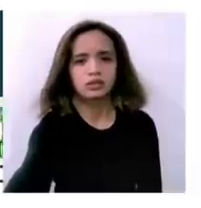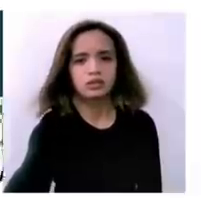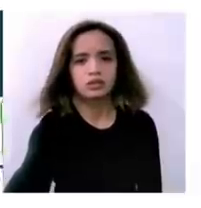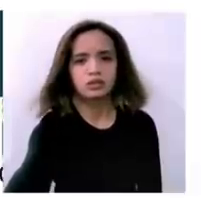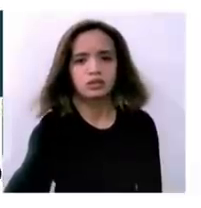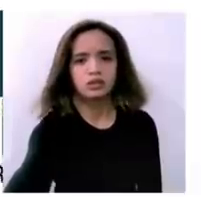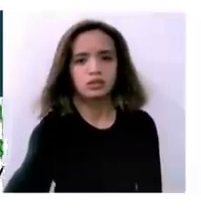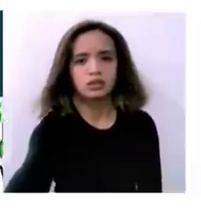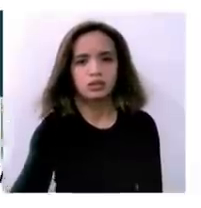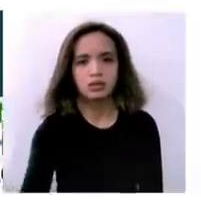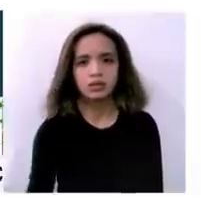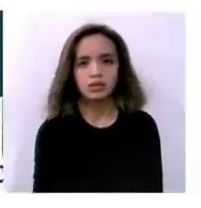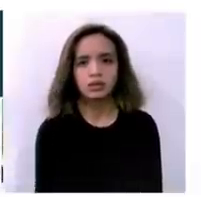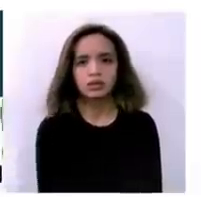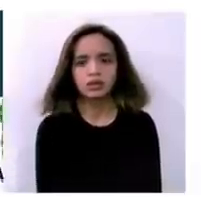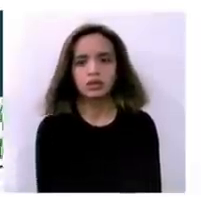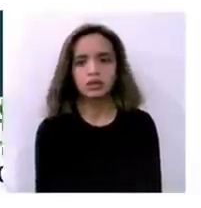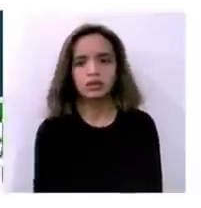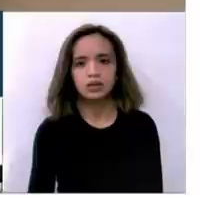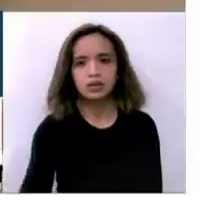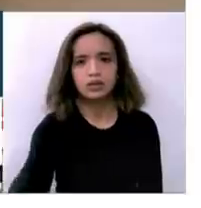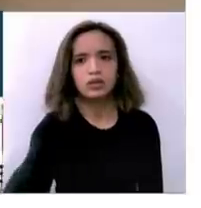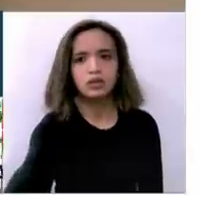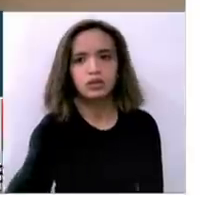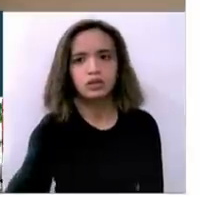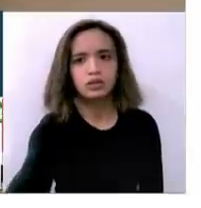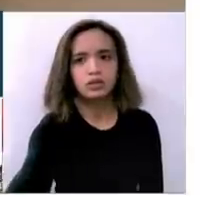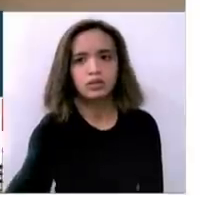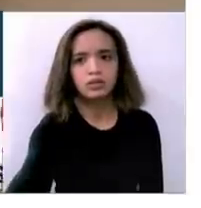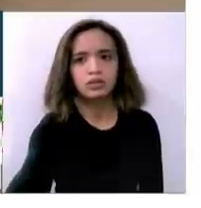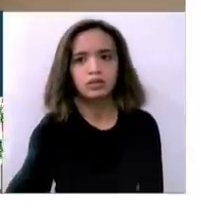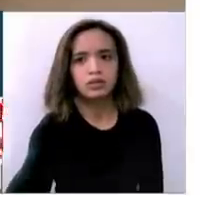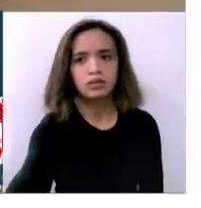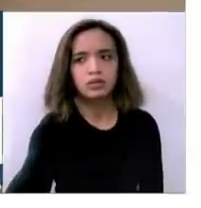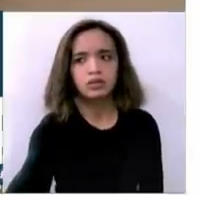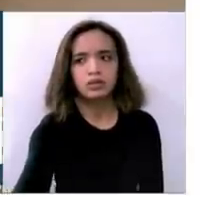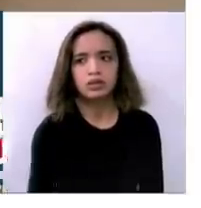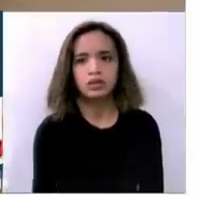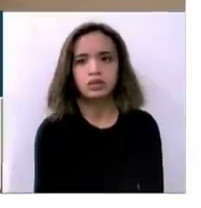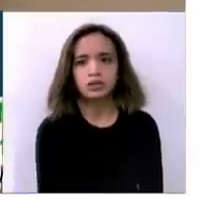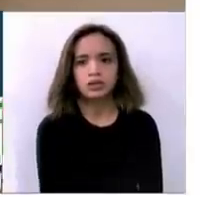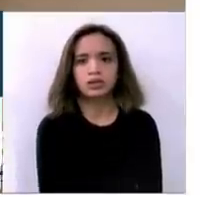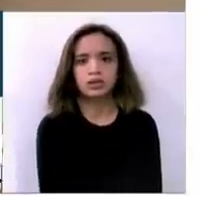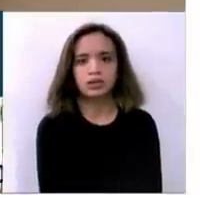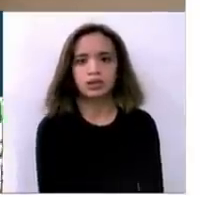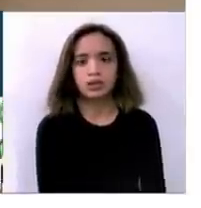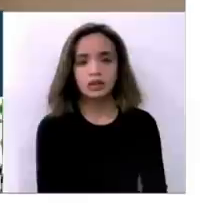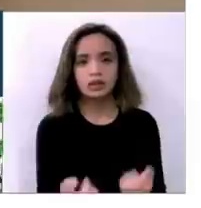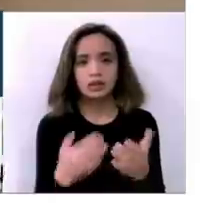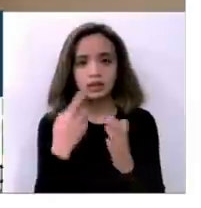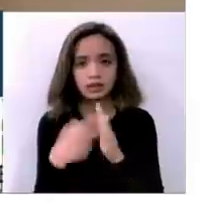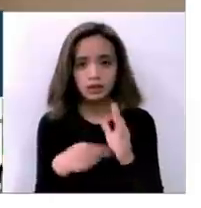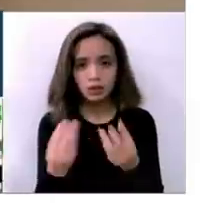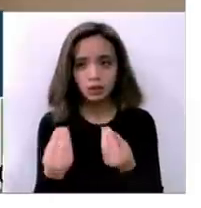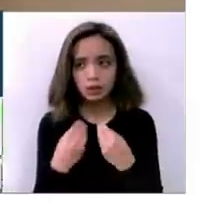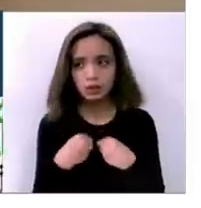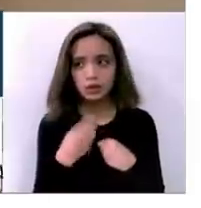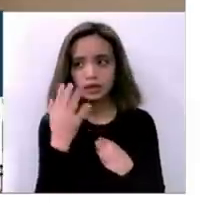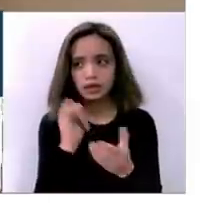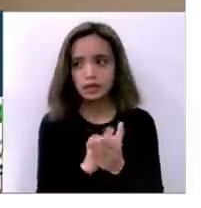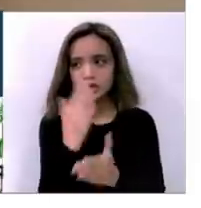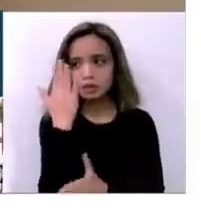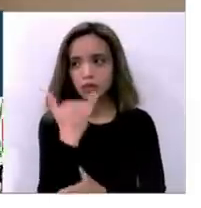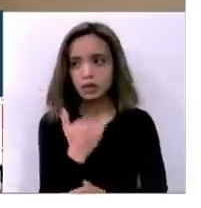political parties within the House, no? And yung role ko ngayon. That's why medyo